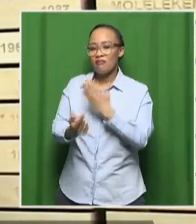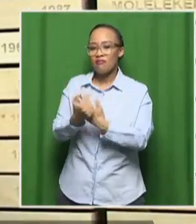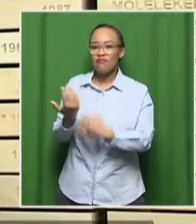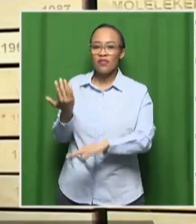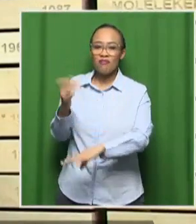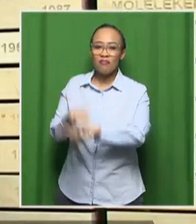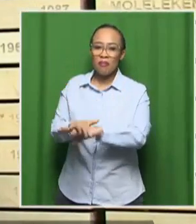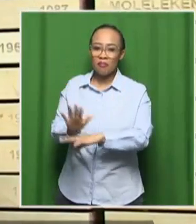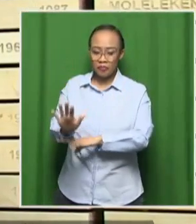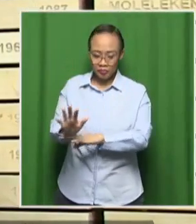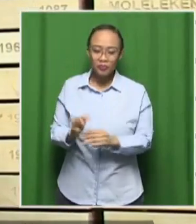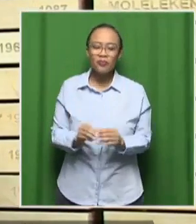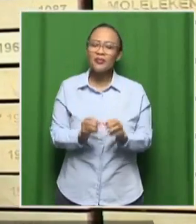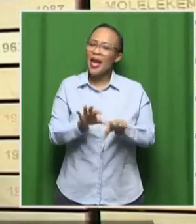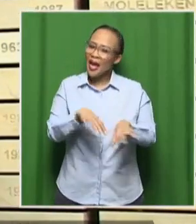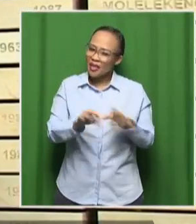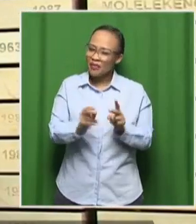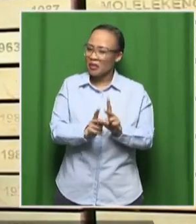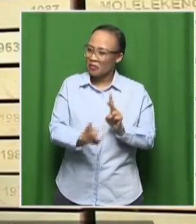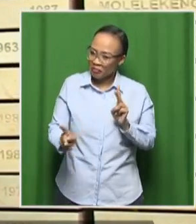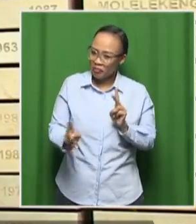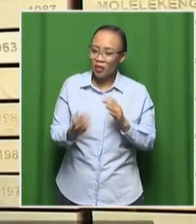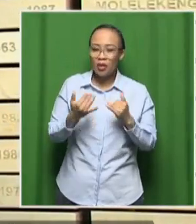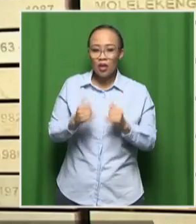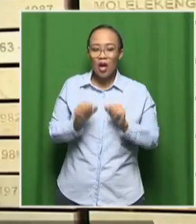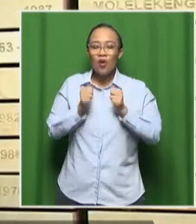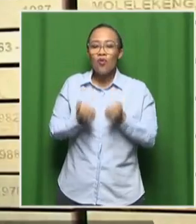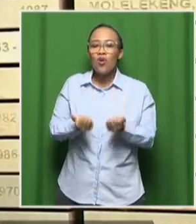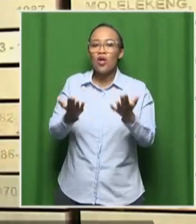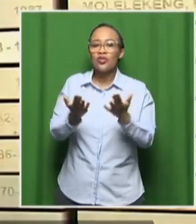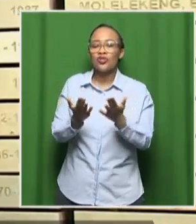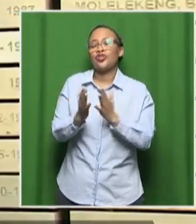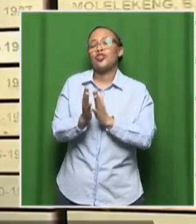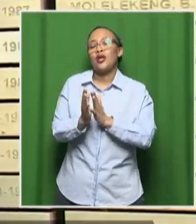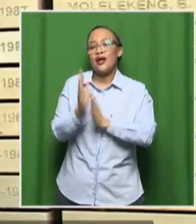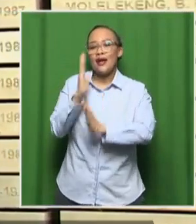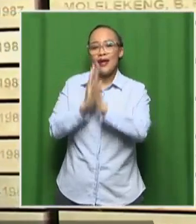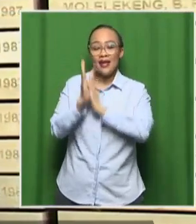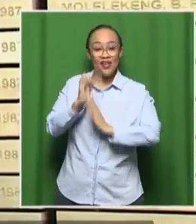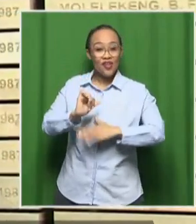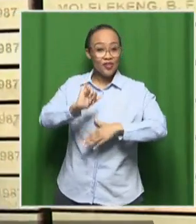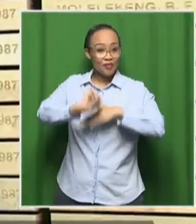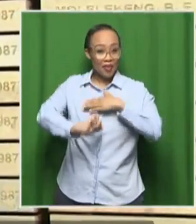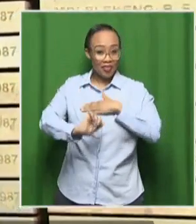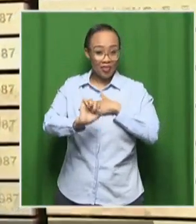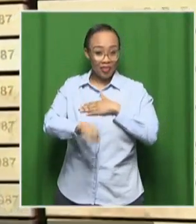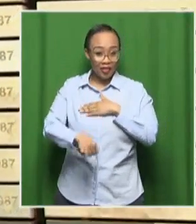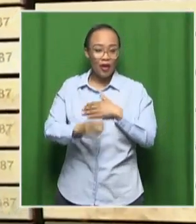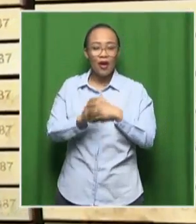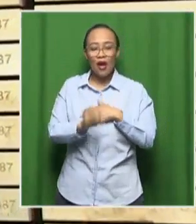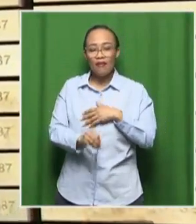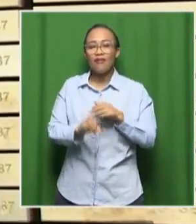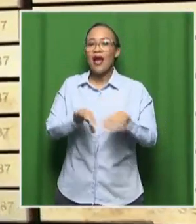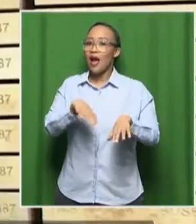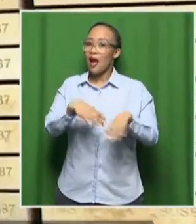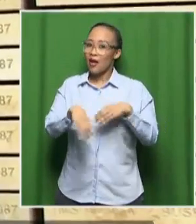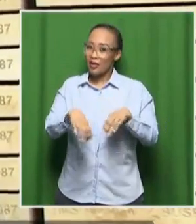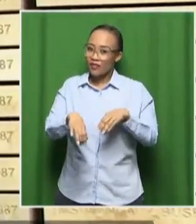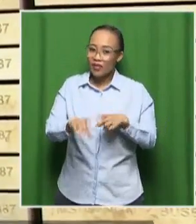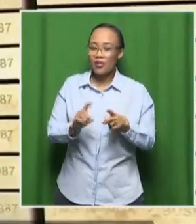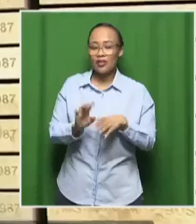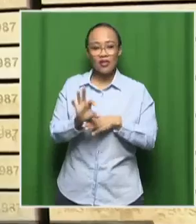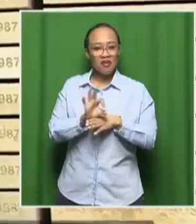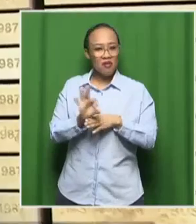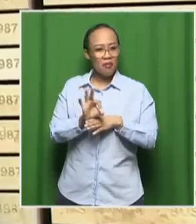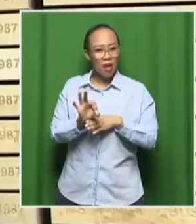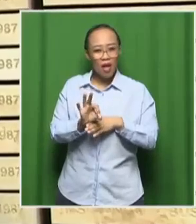well. I mean, today we're at the launch of the National Heritage Month. There's a vast number of activities that are planned. National